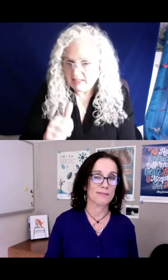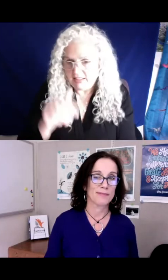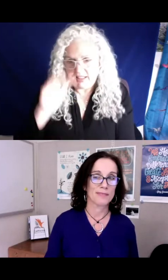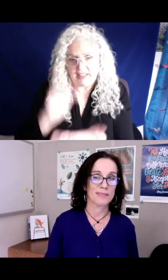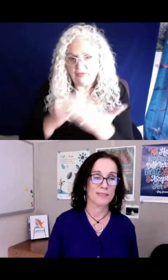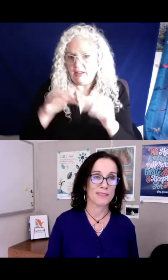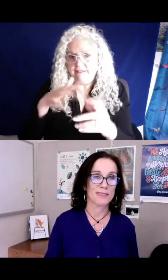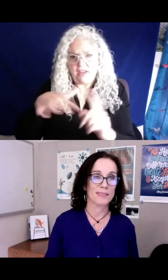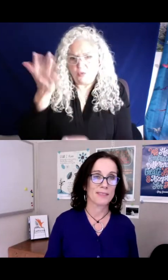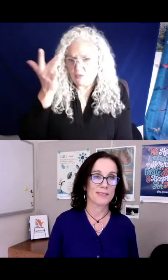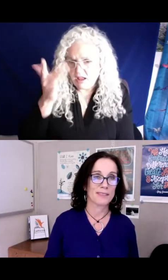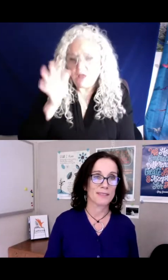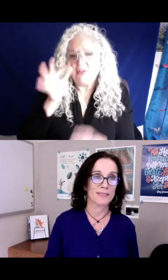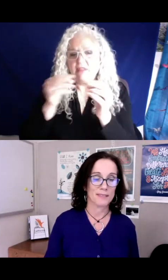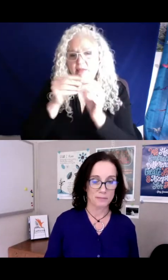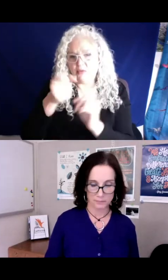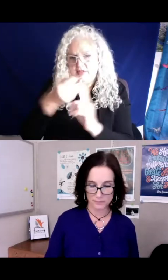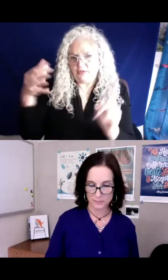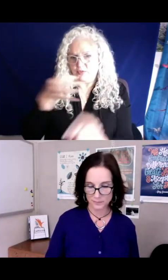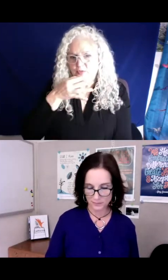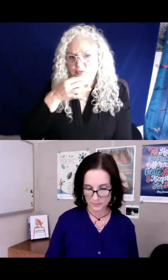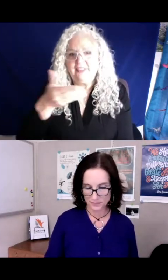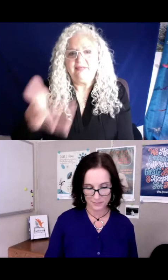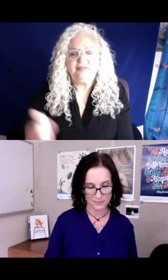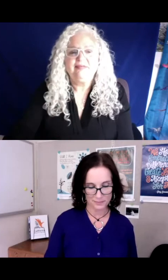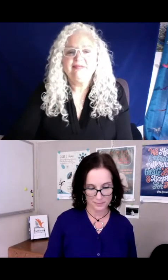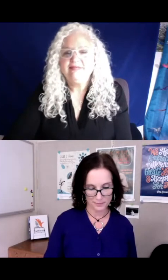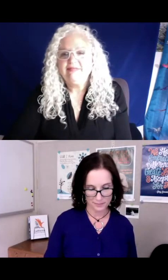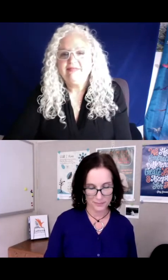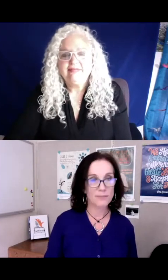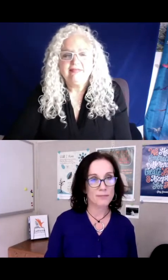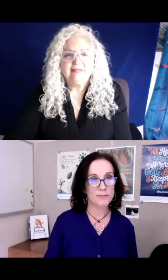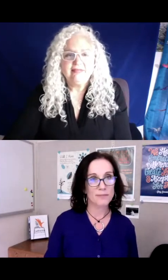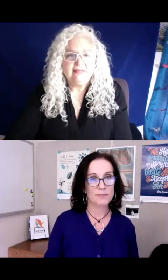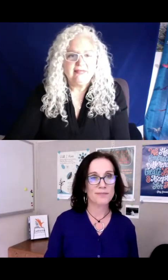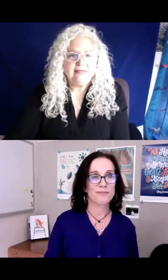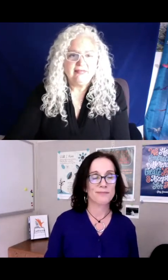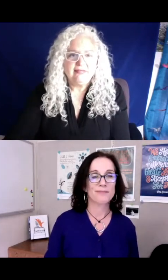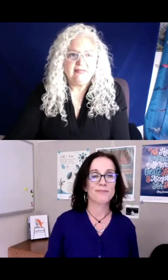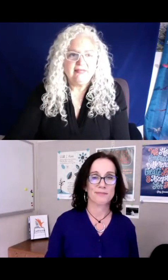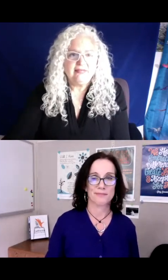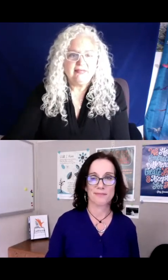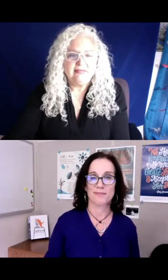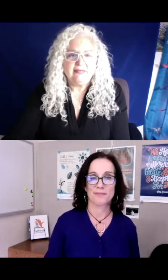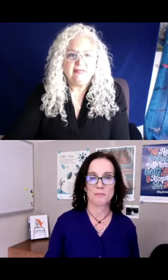And the answer is no, it's not. It is not the least restrictive environment because we're going to explain that on the next